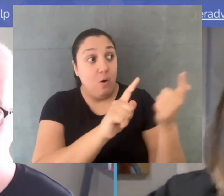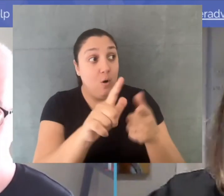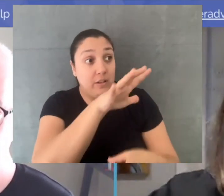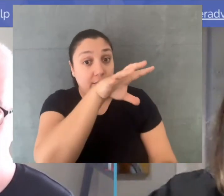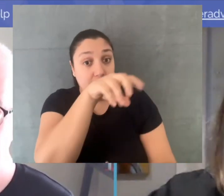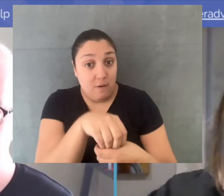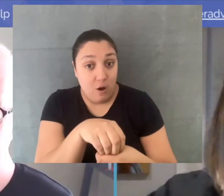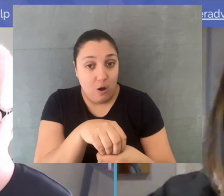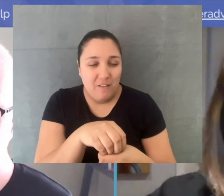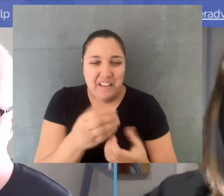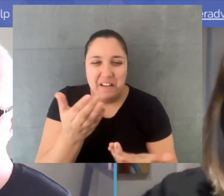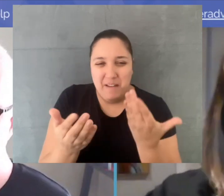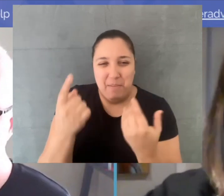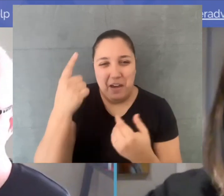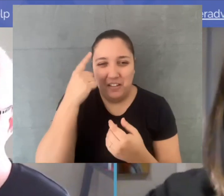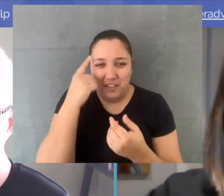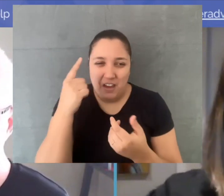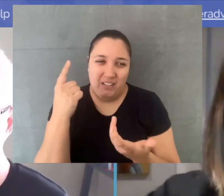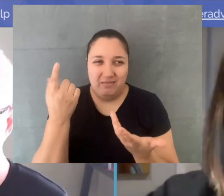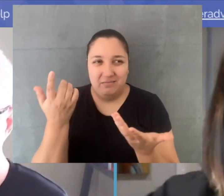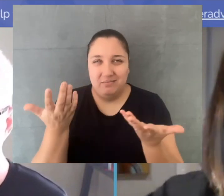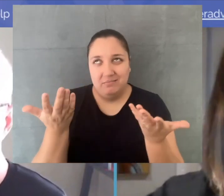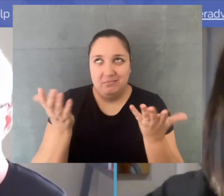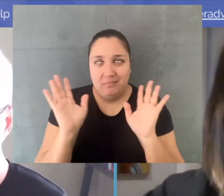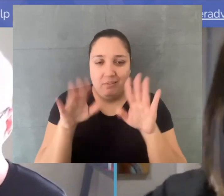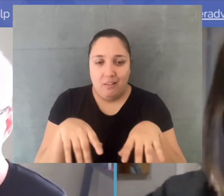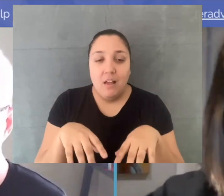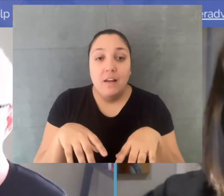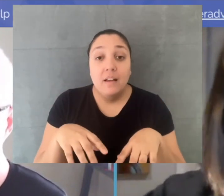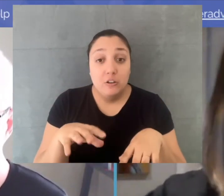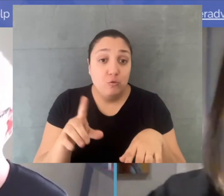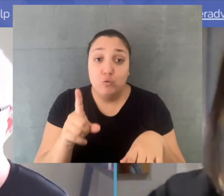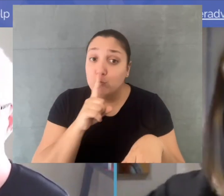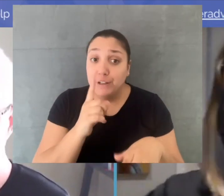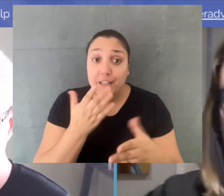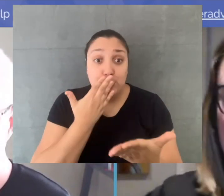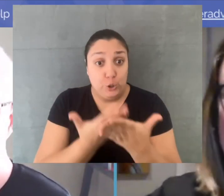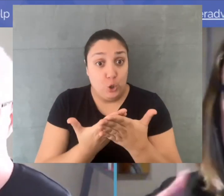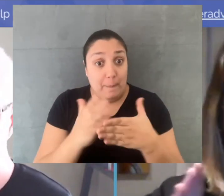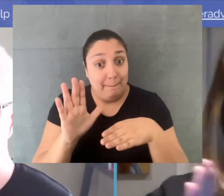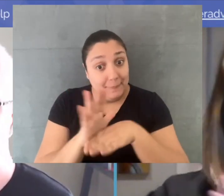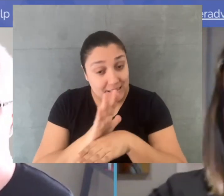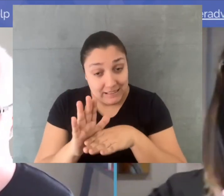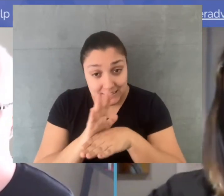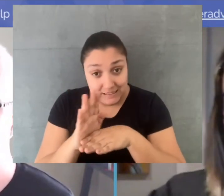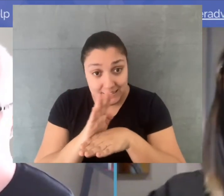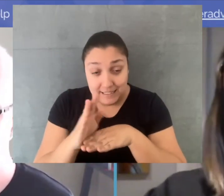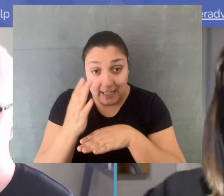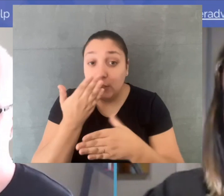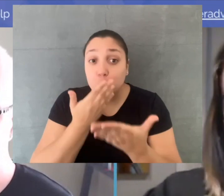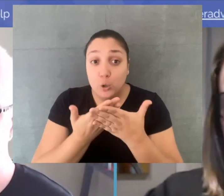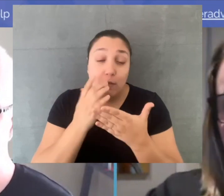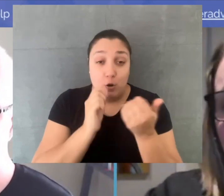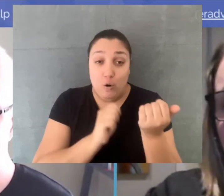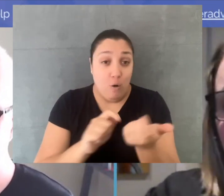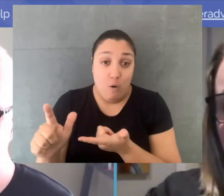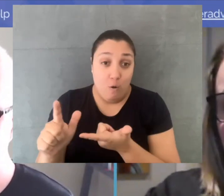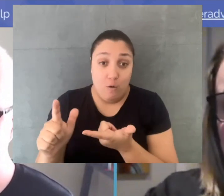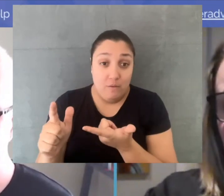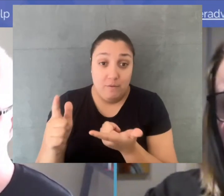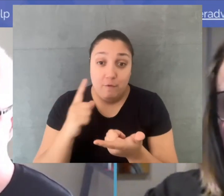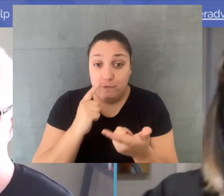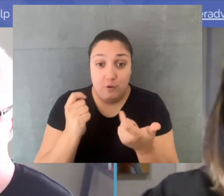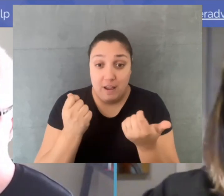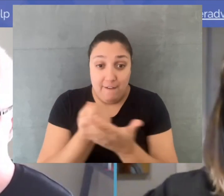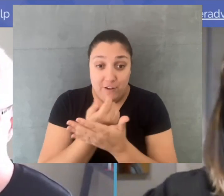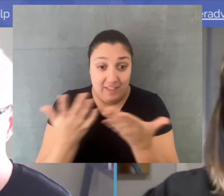sounds very cliche, but when we're all included, we win is actually legit. It's good business. It's good, it's good for everything.